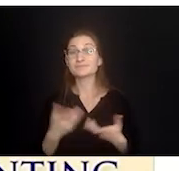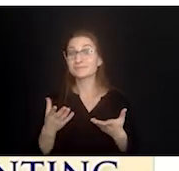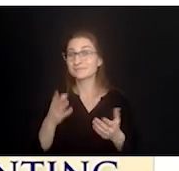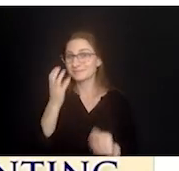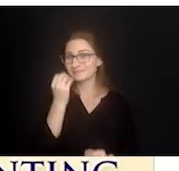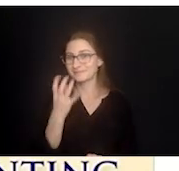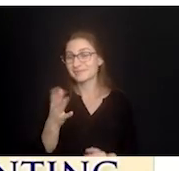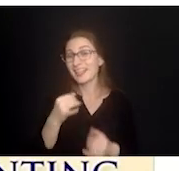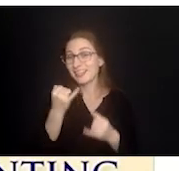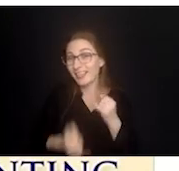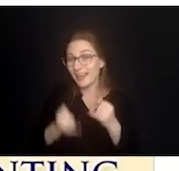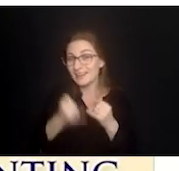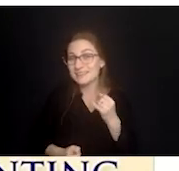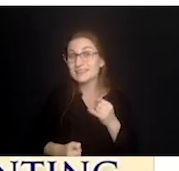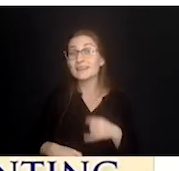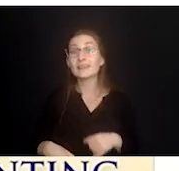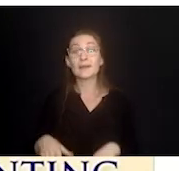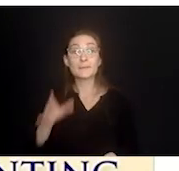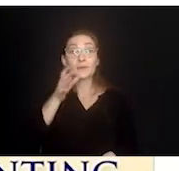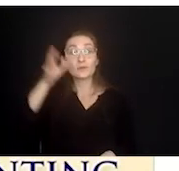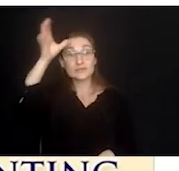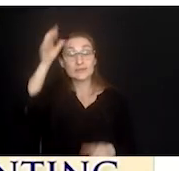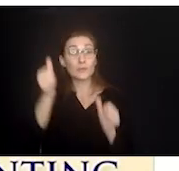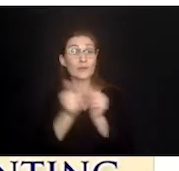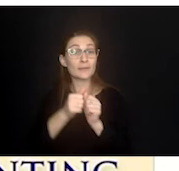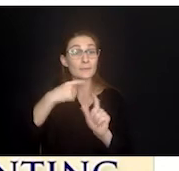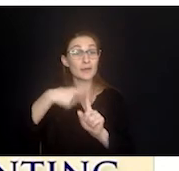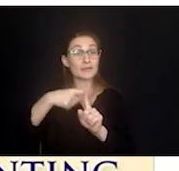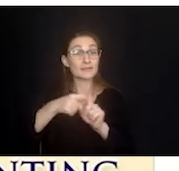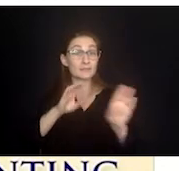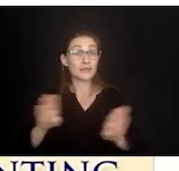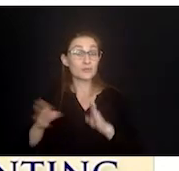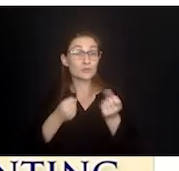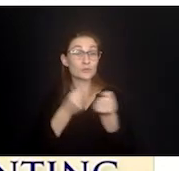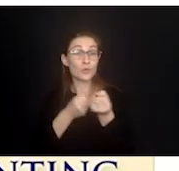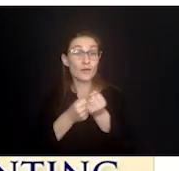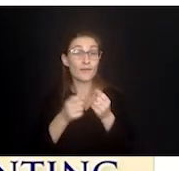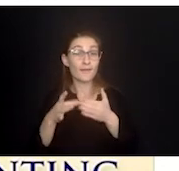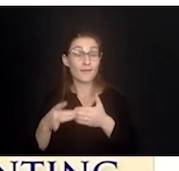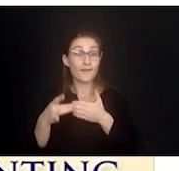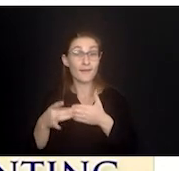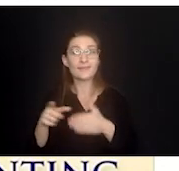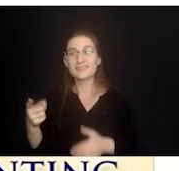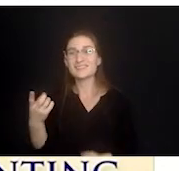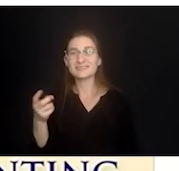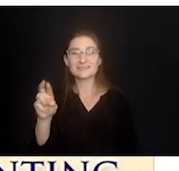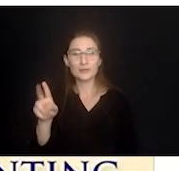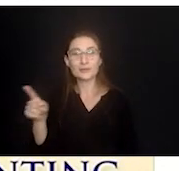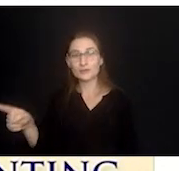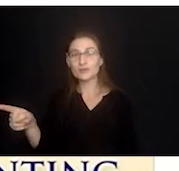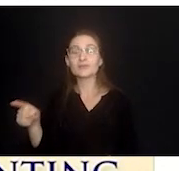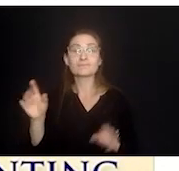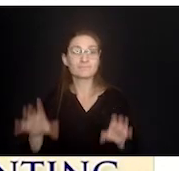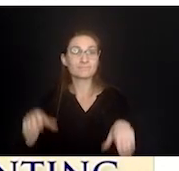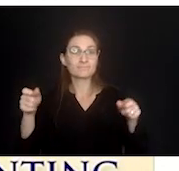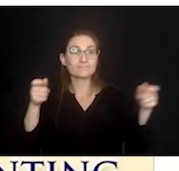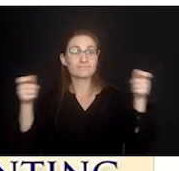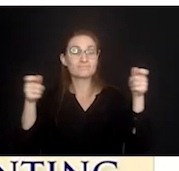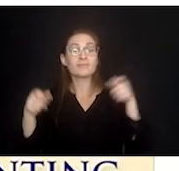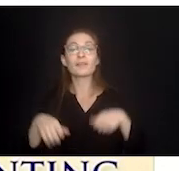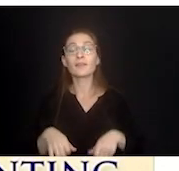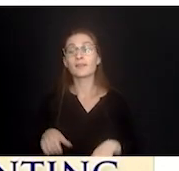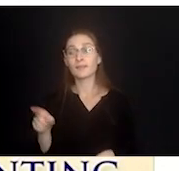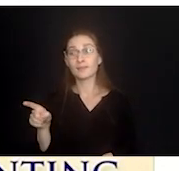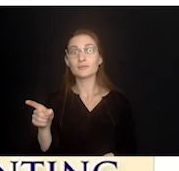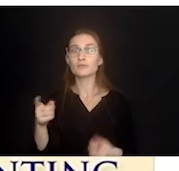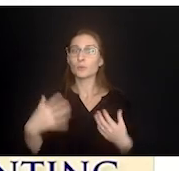conference. And lastly, which is also one of my favorites, is the Parenting with Positive Behavior Support Guide. This is done by Dr. Mimi